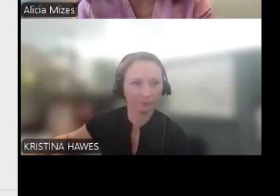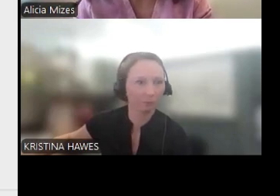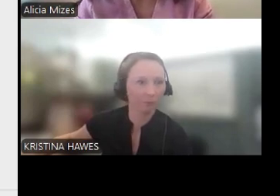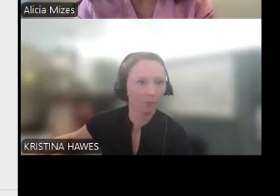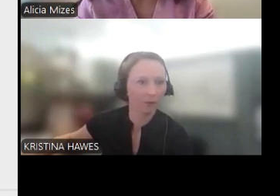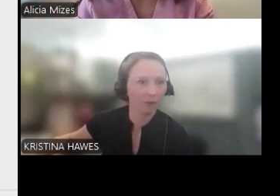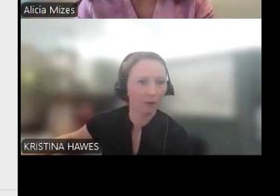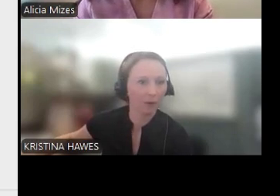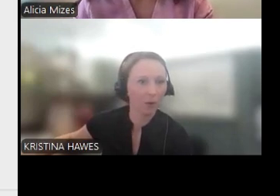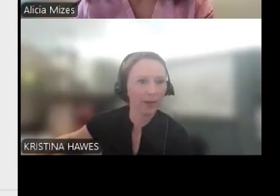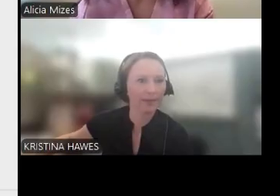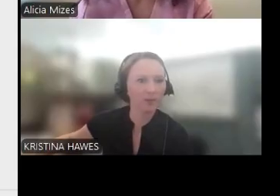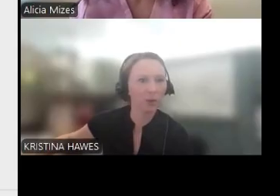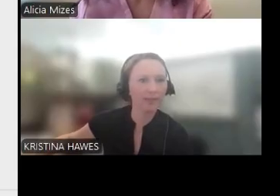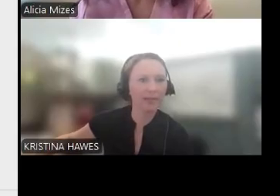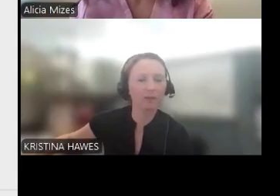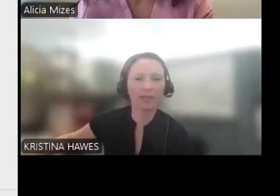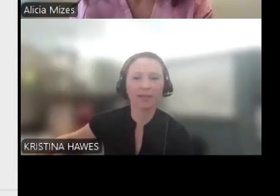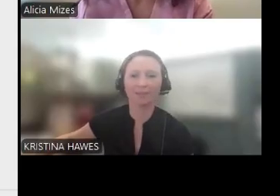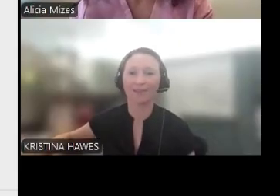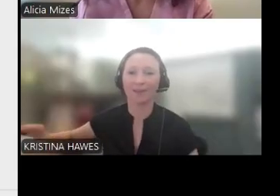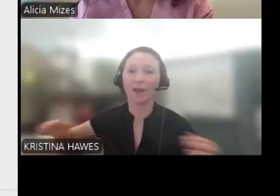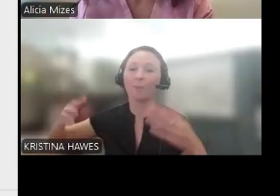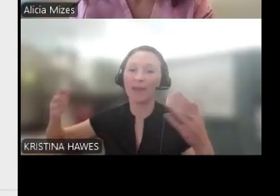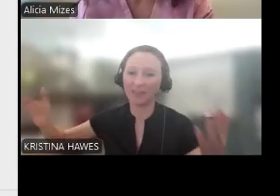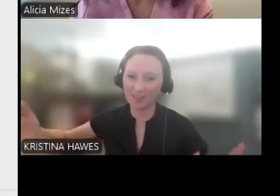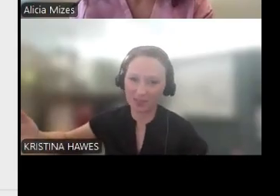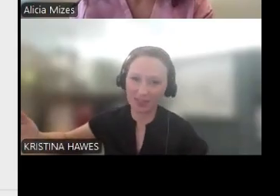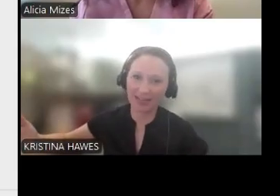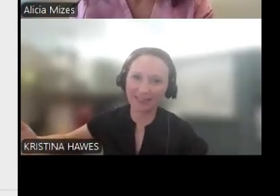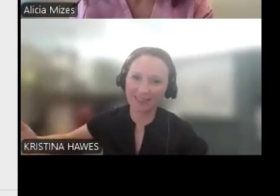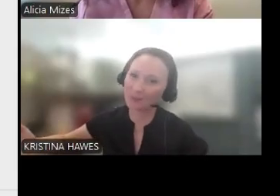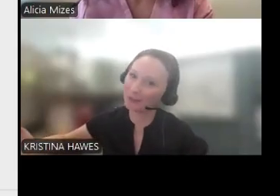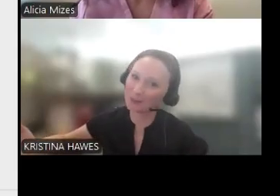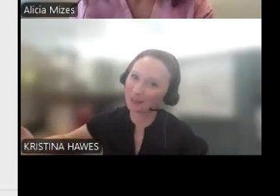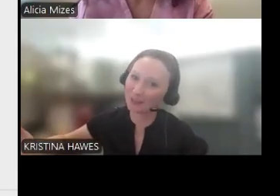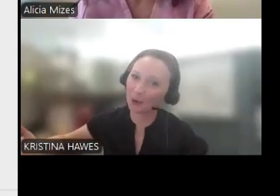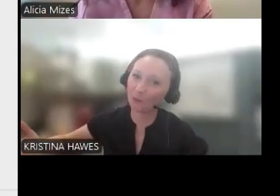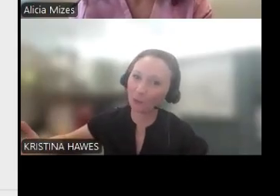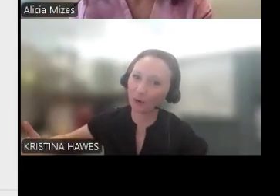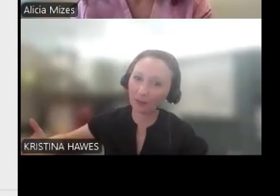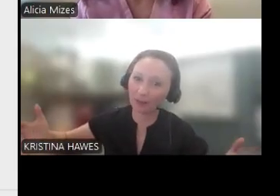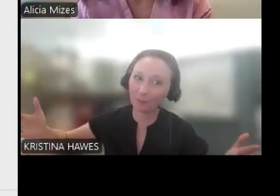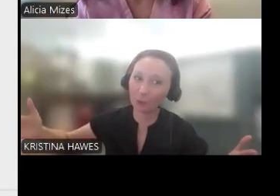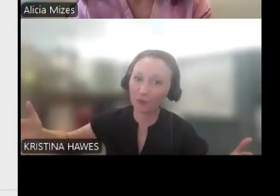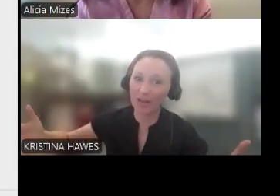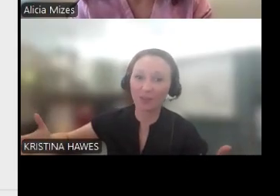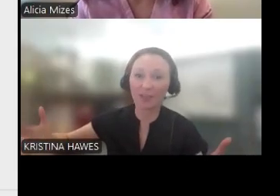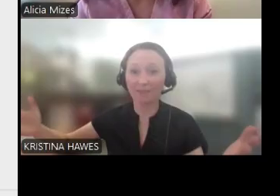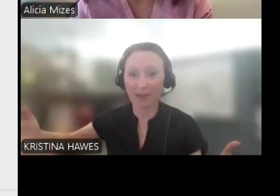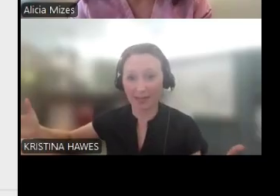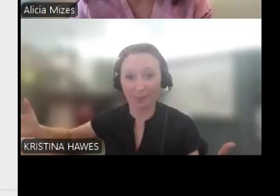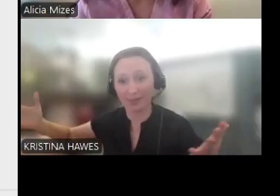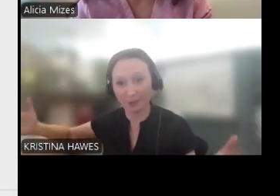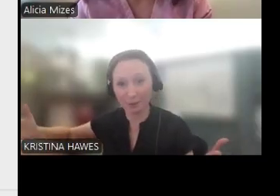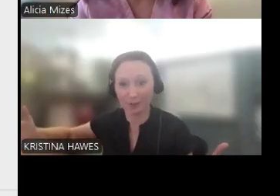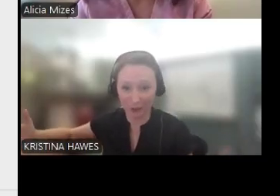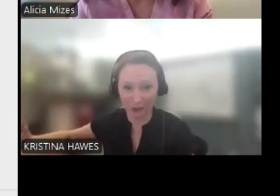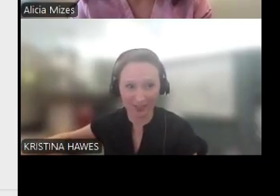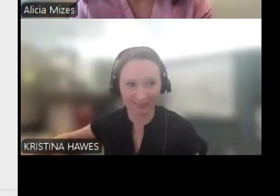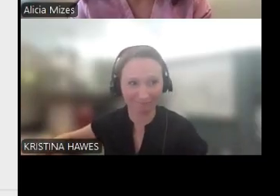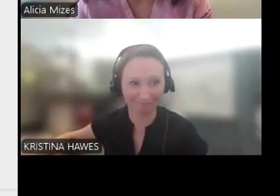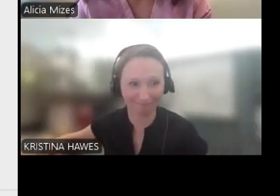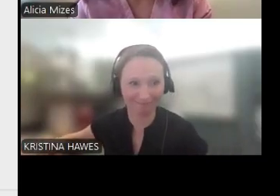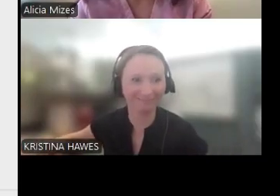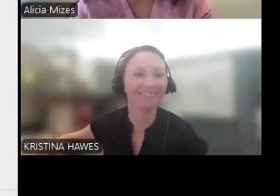mutations. Okay, so it sounds like a balanced diet is the best way to go for improved health in every aspect, including